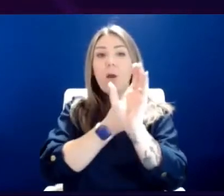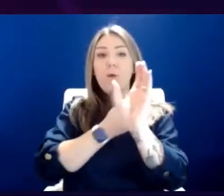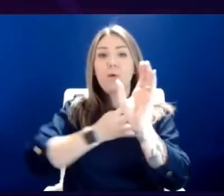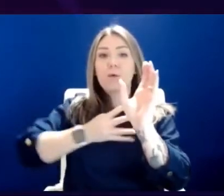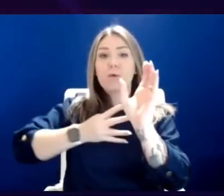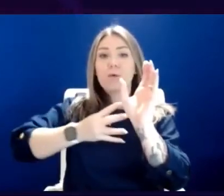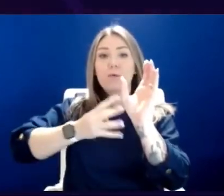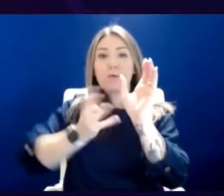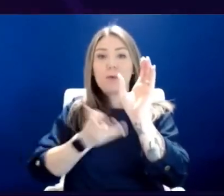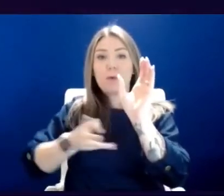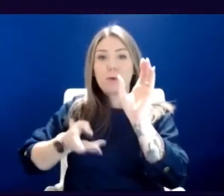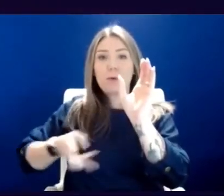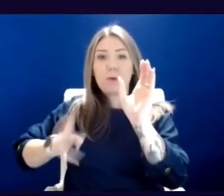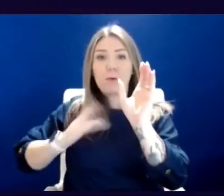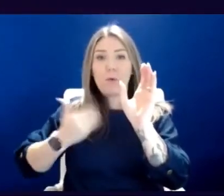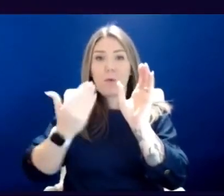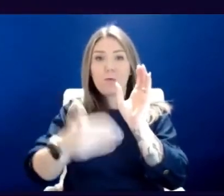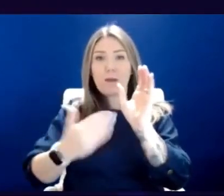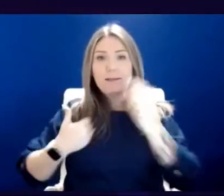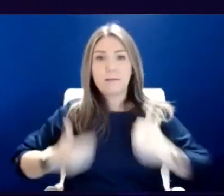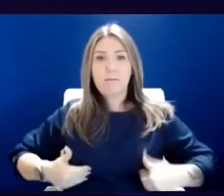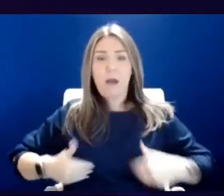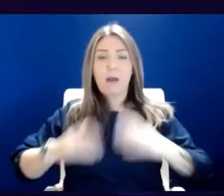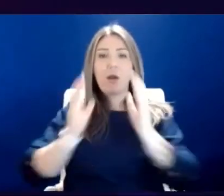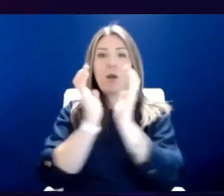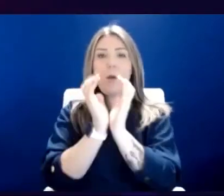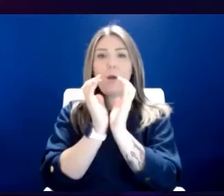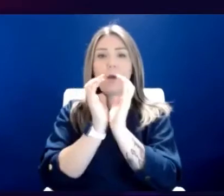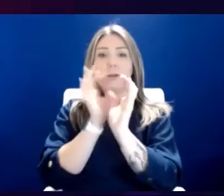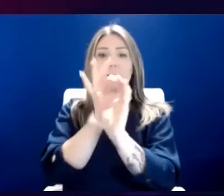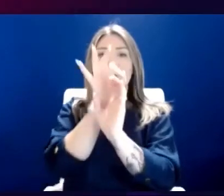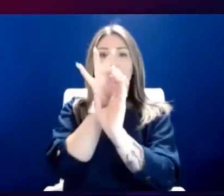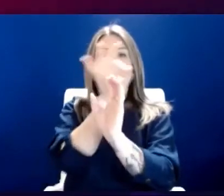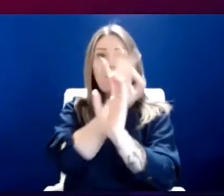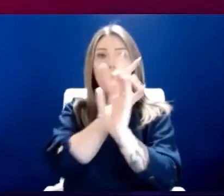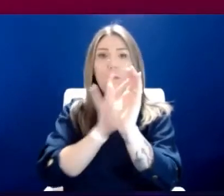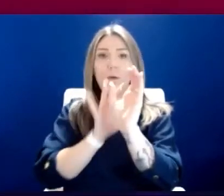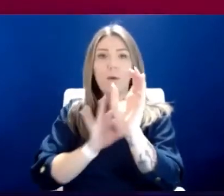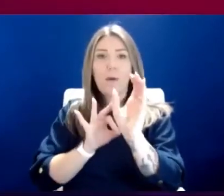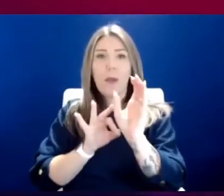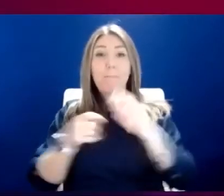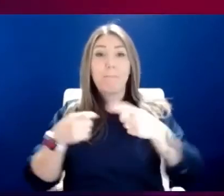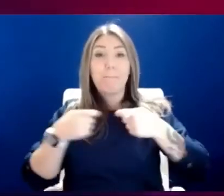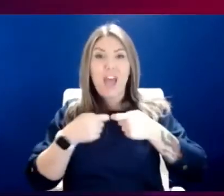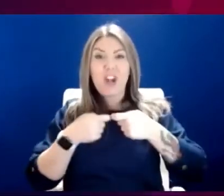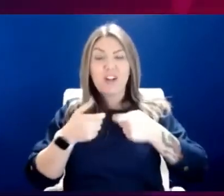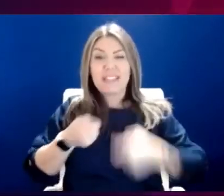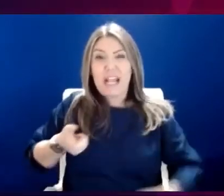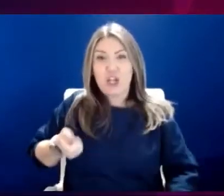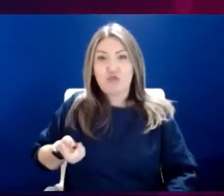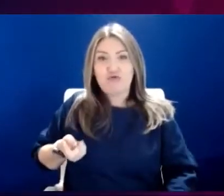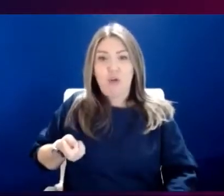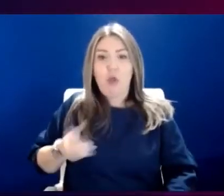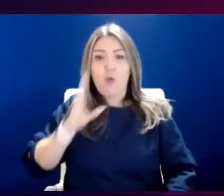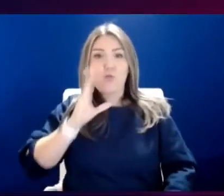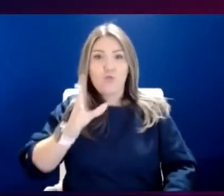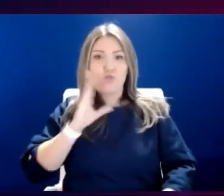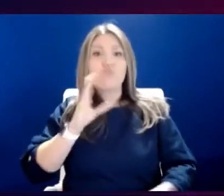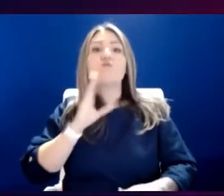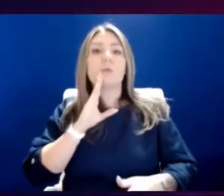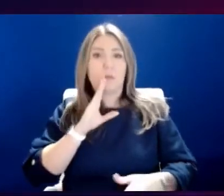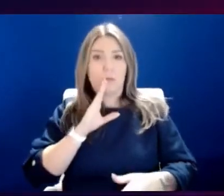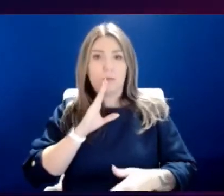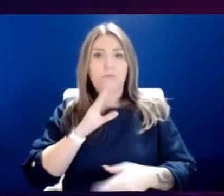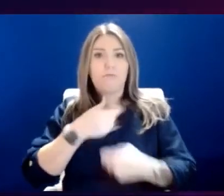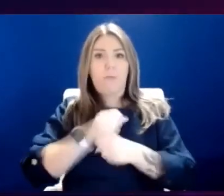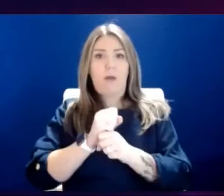body. It is powered by batteries and a controller, and sometimes it